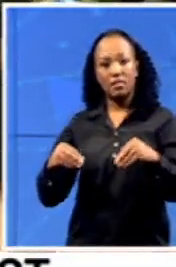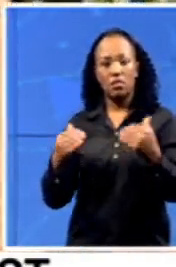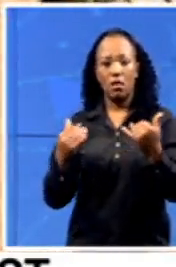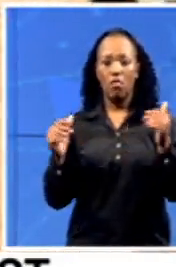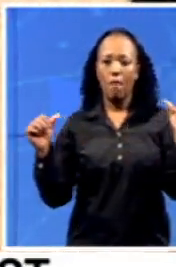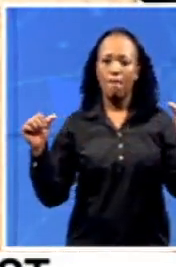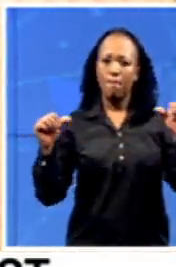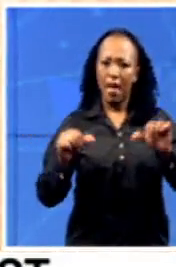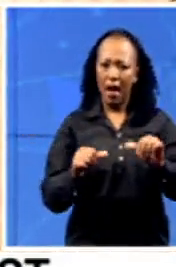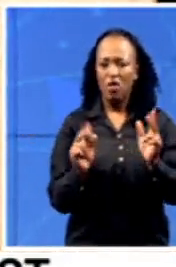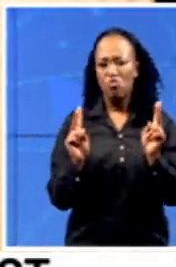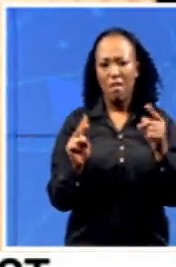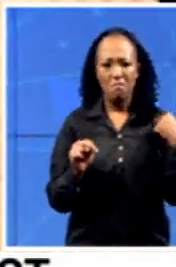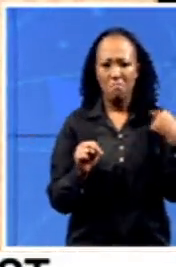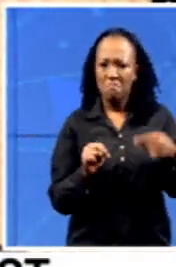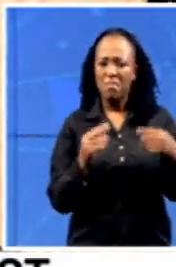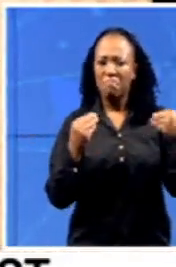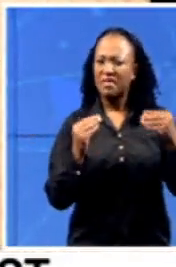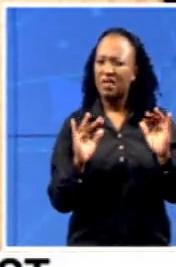have you been doing?